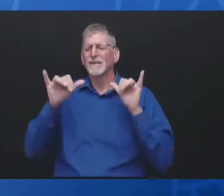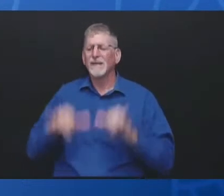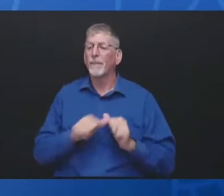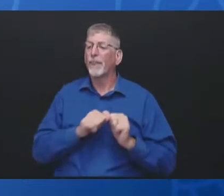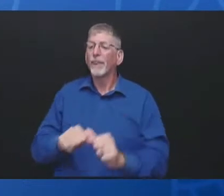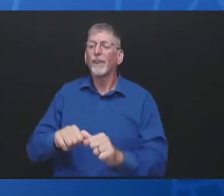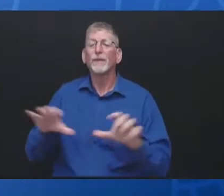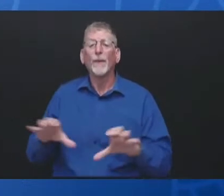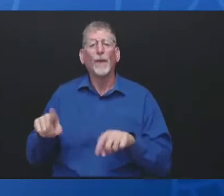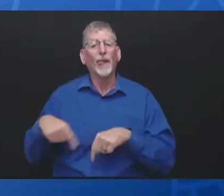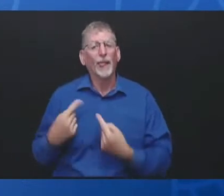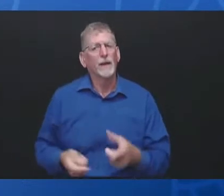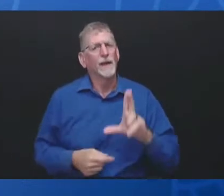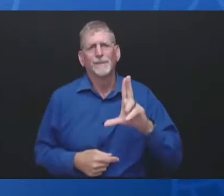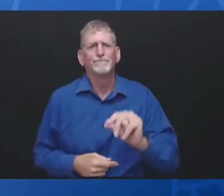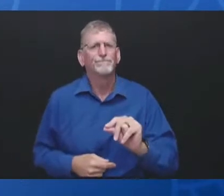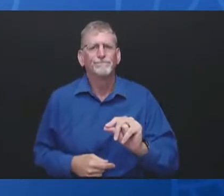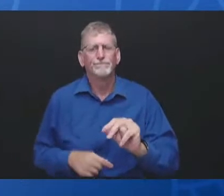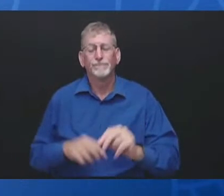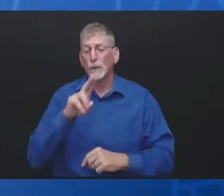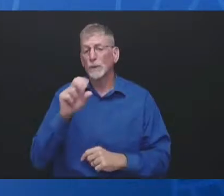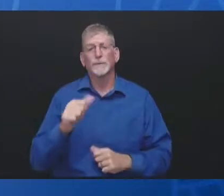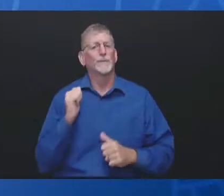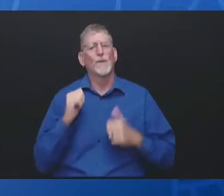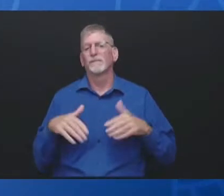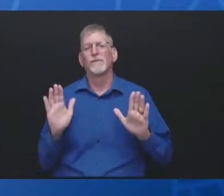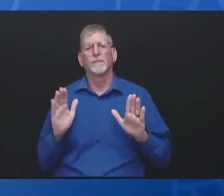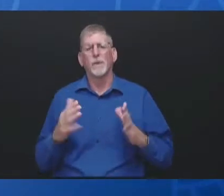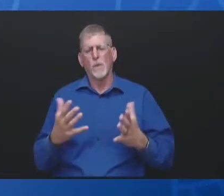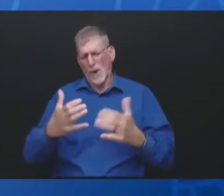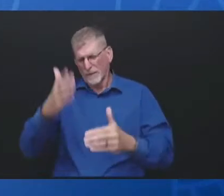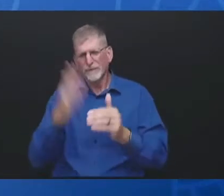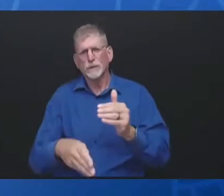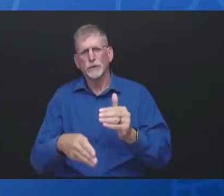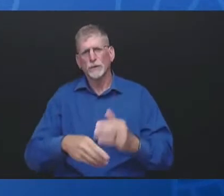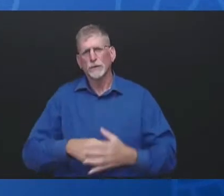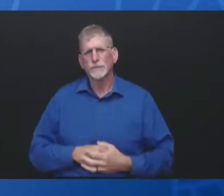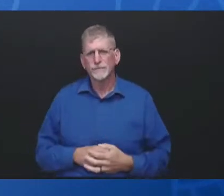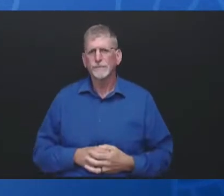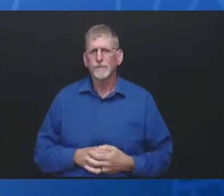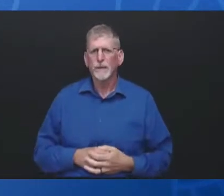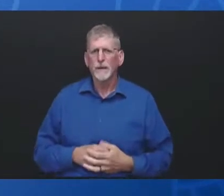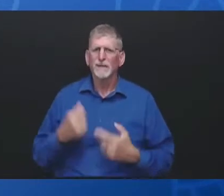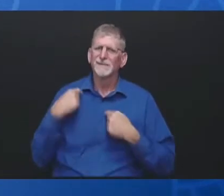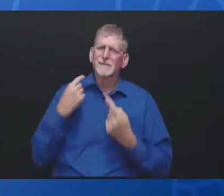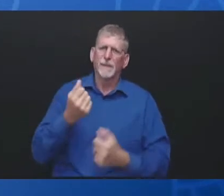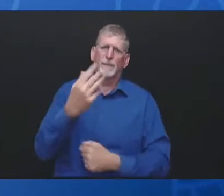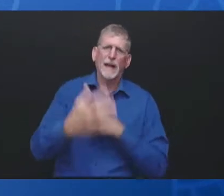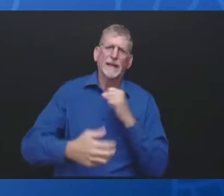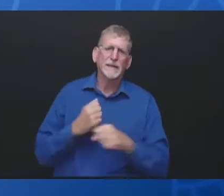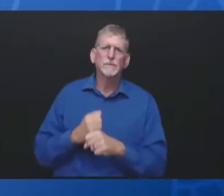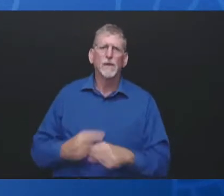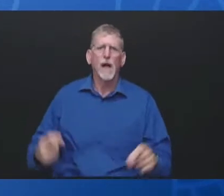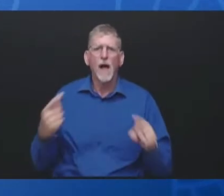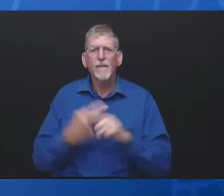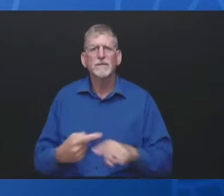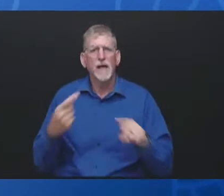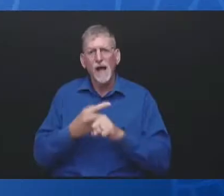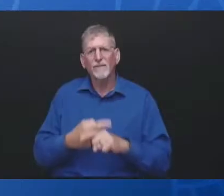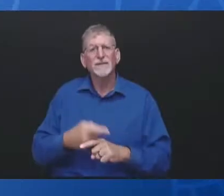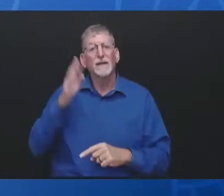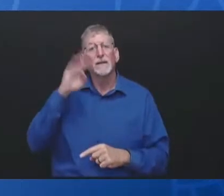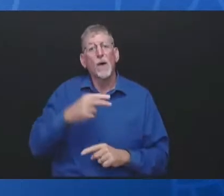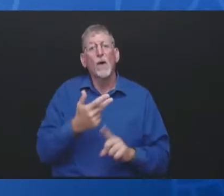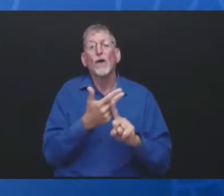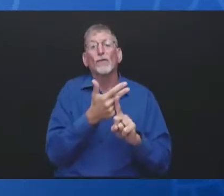done. And after decades of conflict, I understand you're frustrated after maybe 3 months of it not being